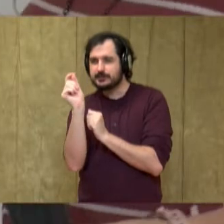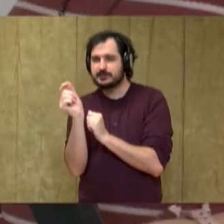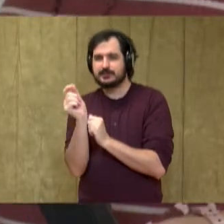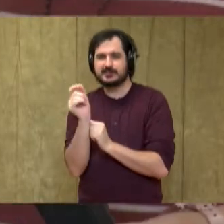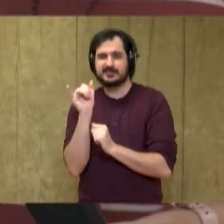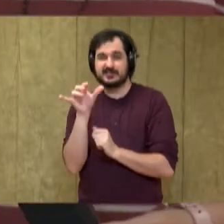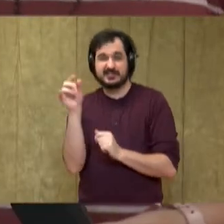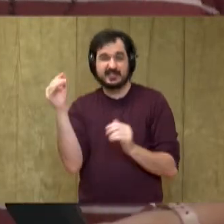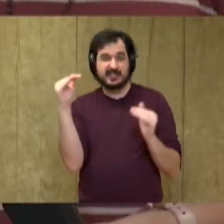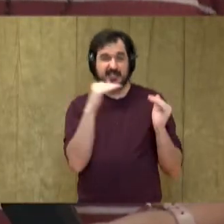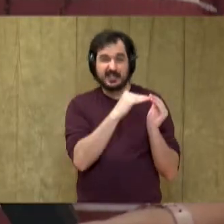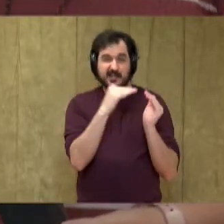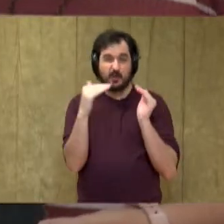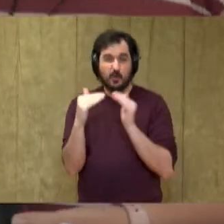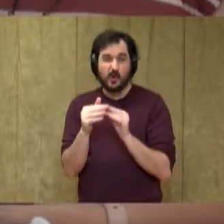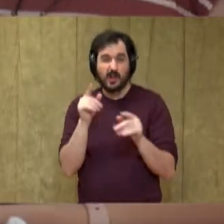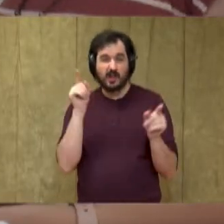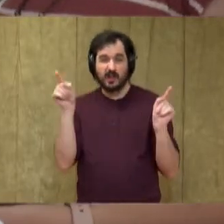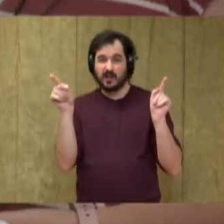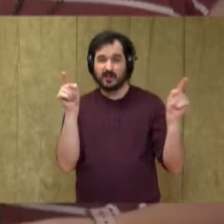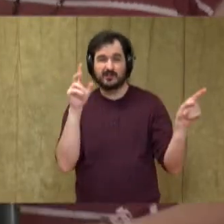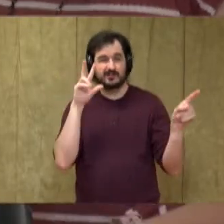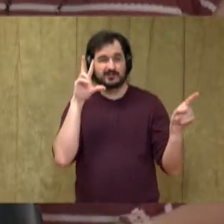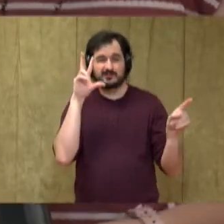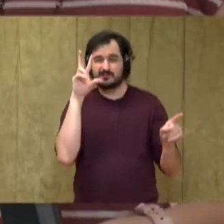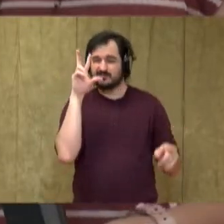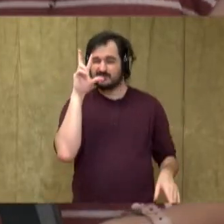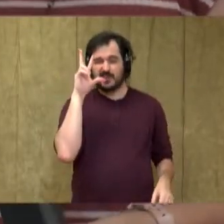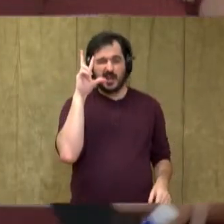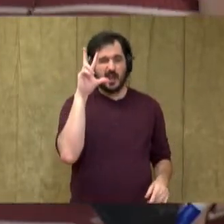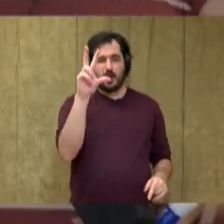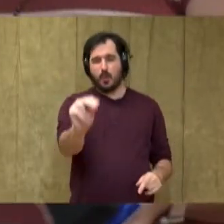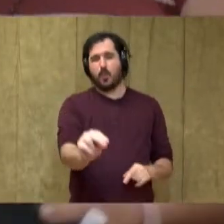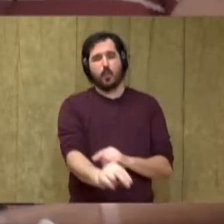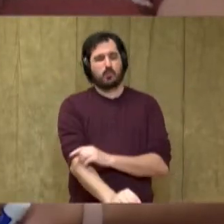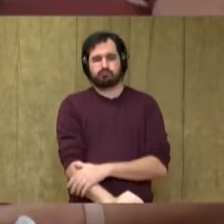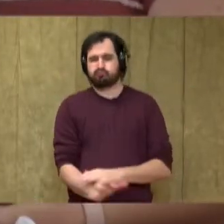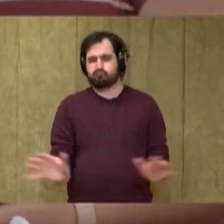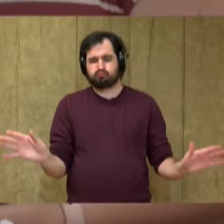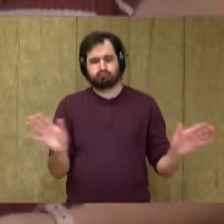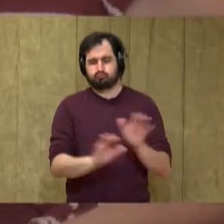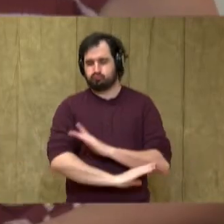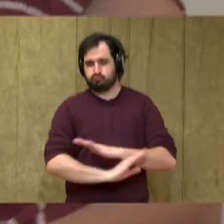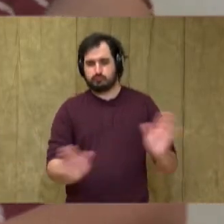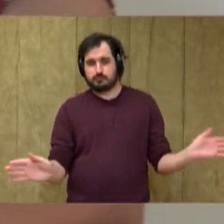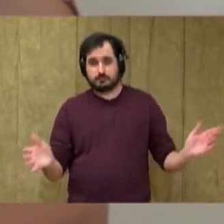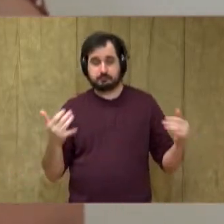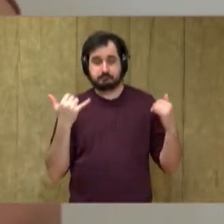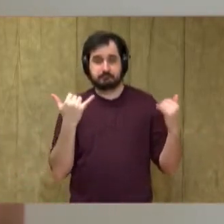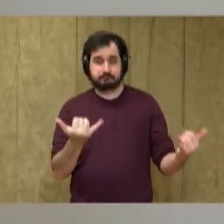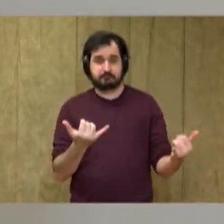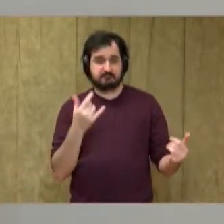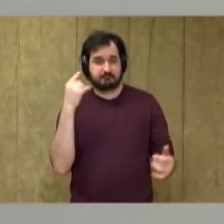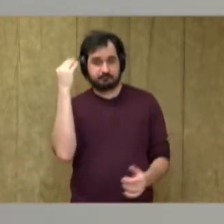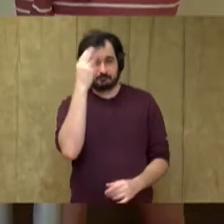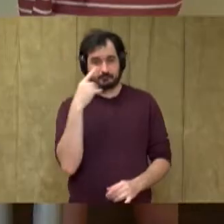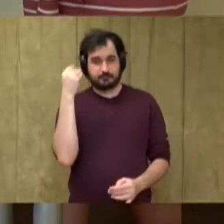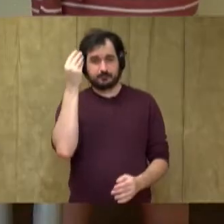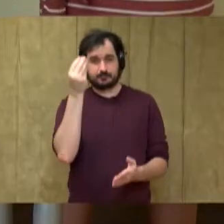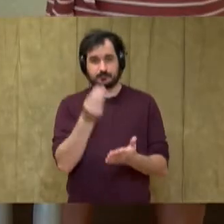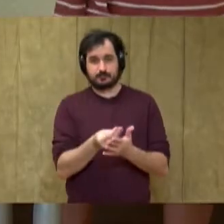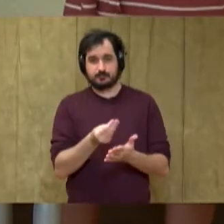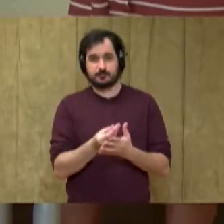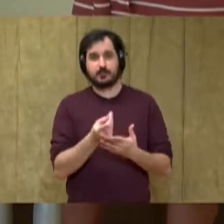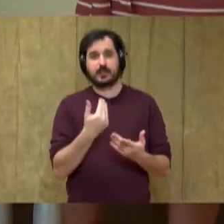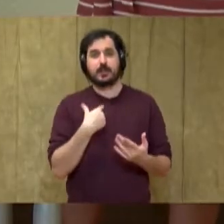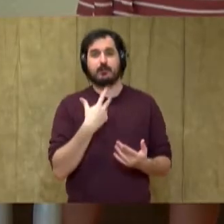equal amounts? No, no way. Well, let's think about money. If you have 3